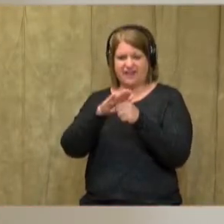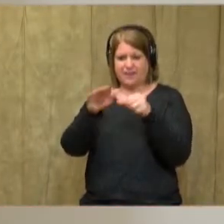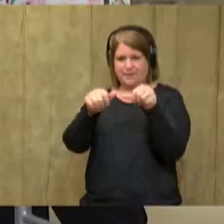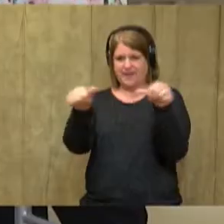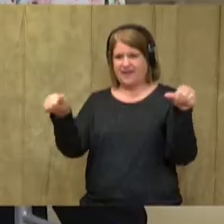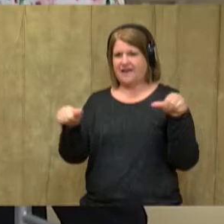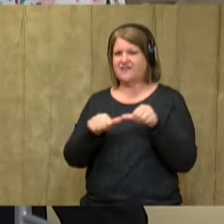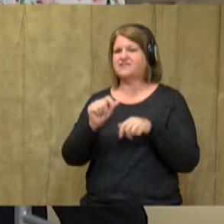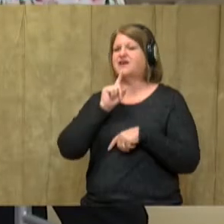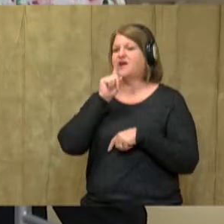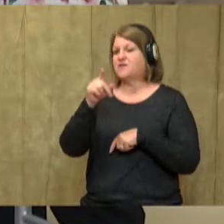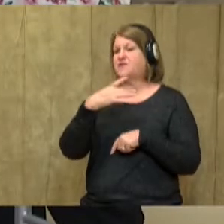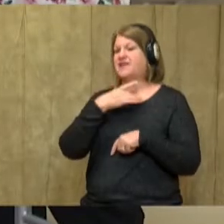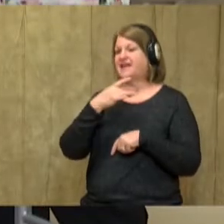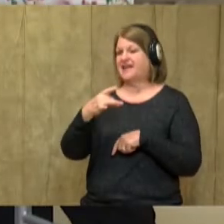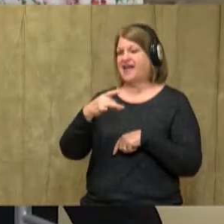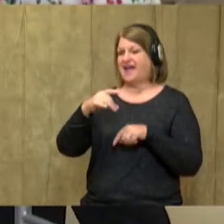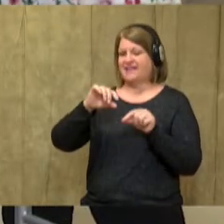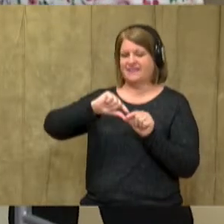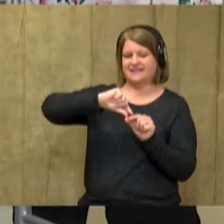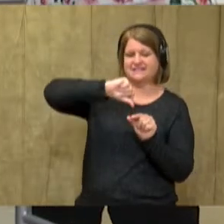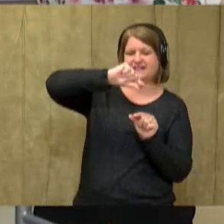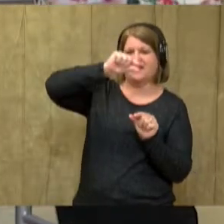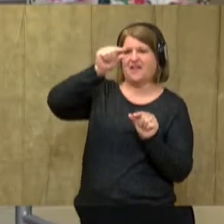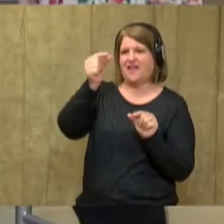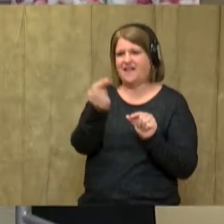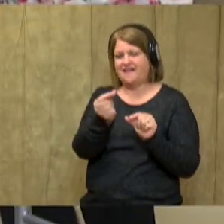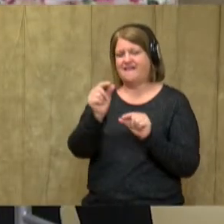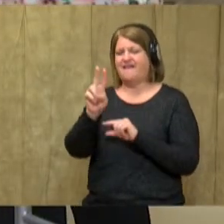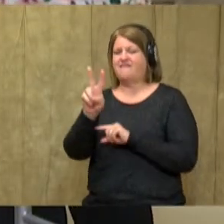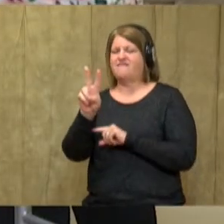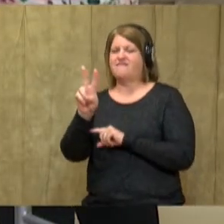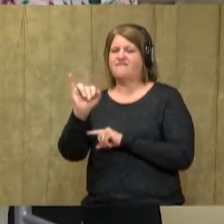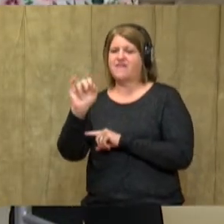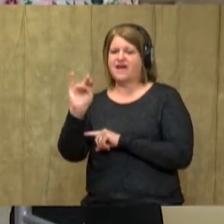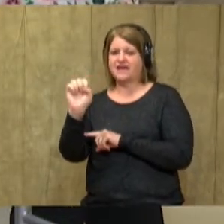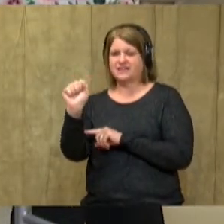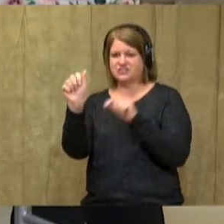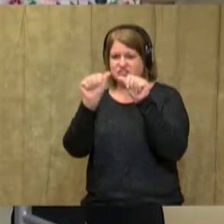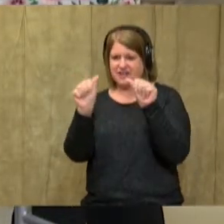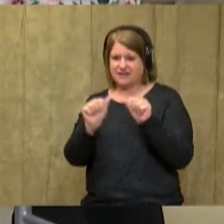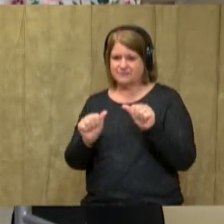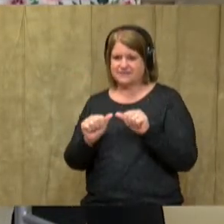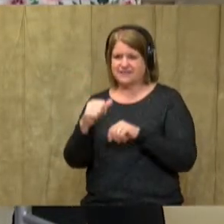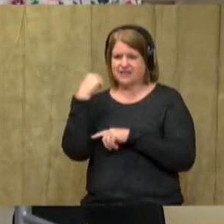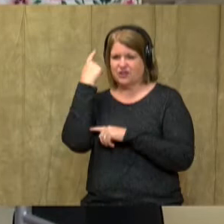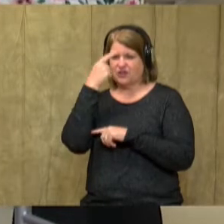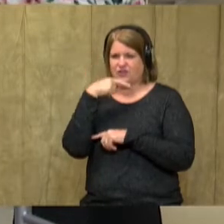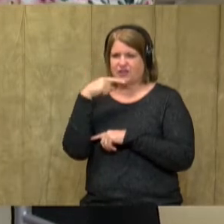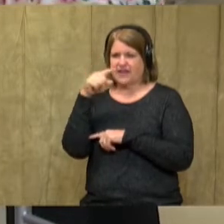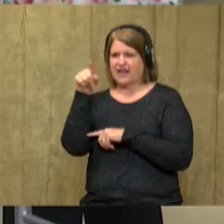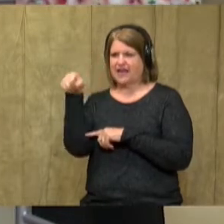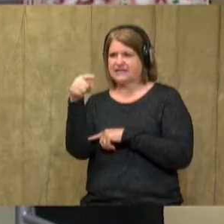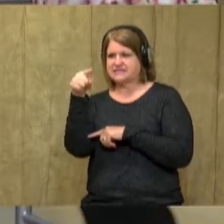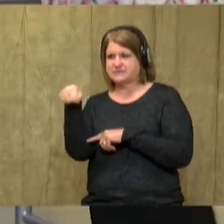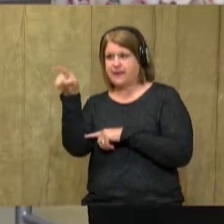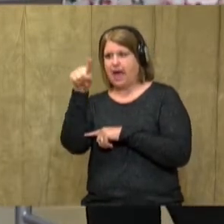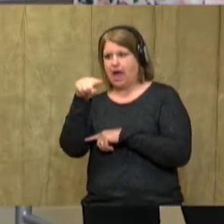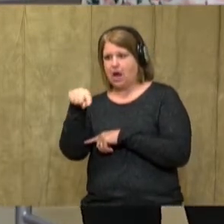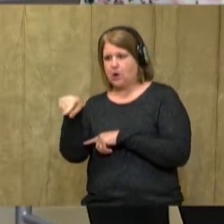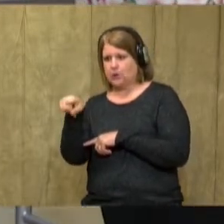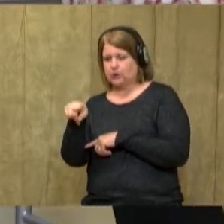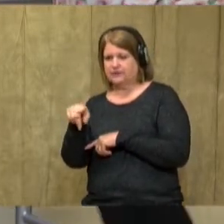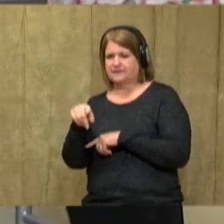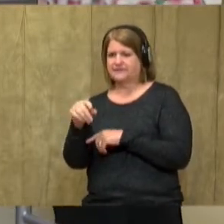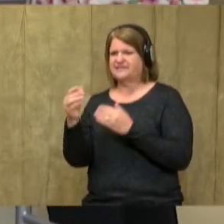really like these little vine shapes. Those are fun to draw because they're kind of like a spiral. Look at that. You could do